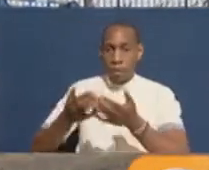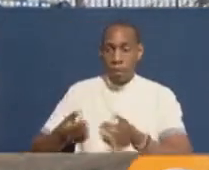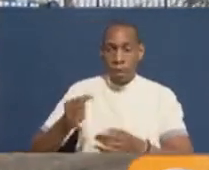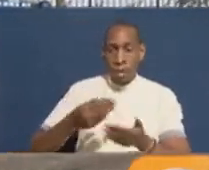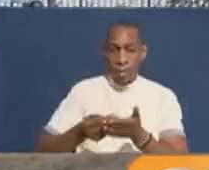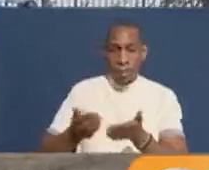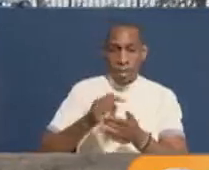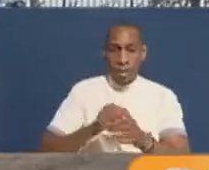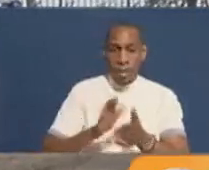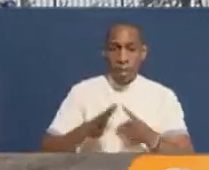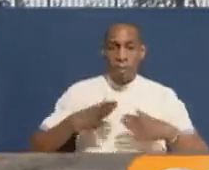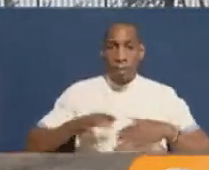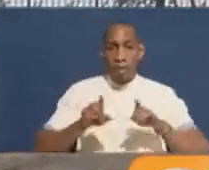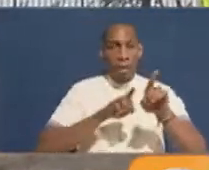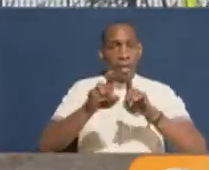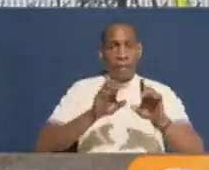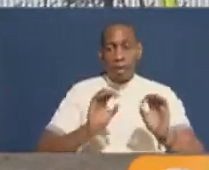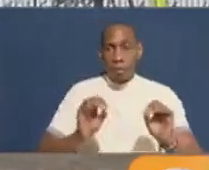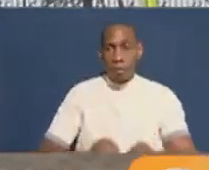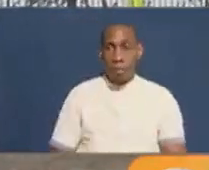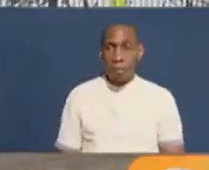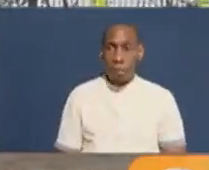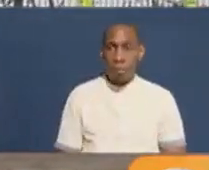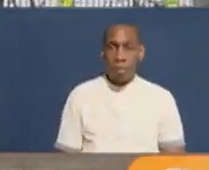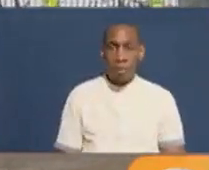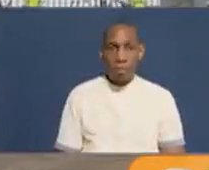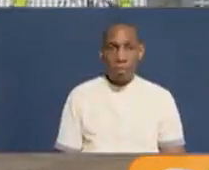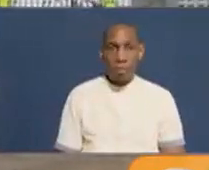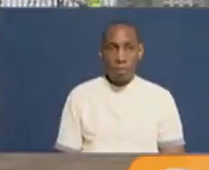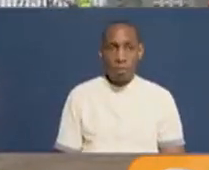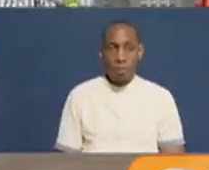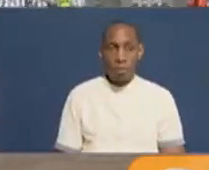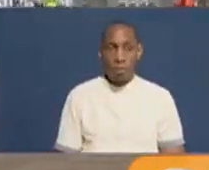passenger numbers were low. Faizal Ahmed, Citizen TV, Nairobi.